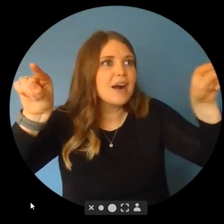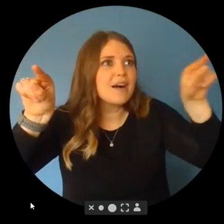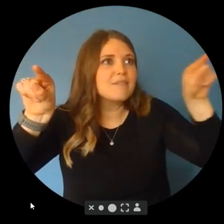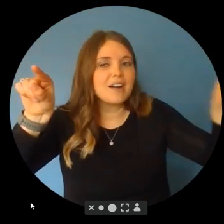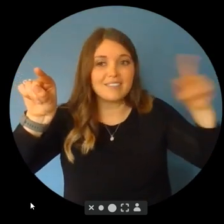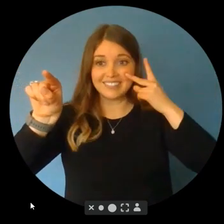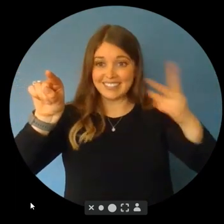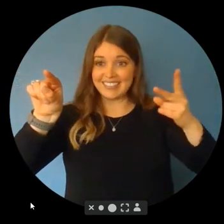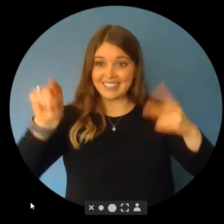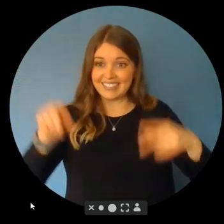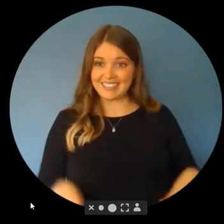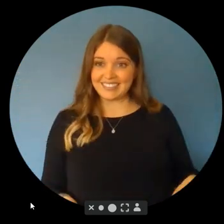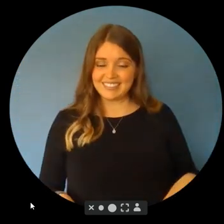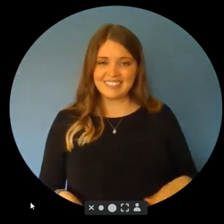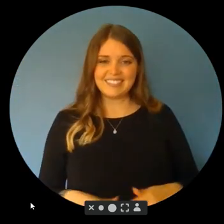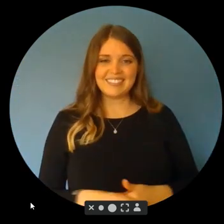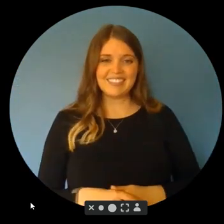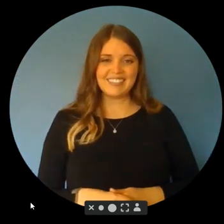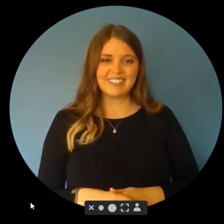buckets.